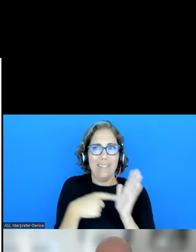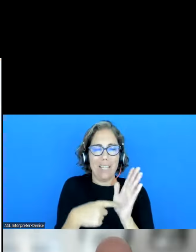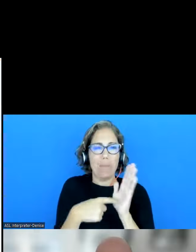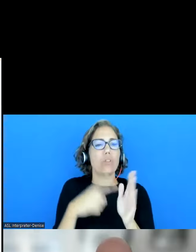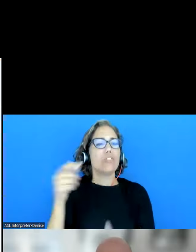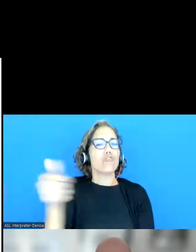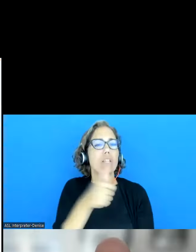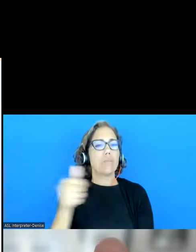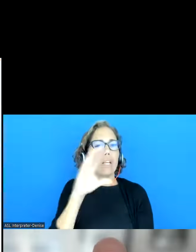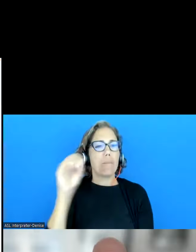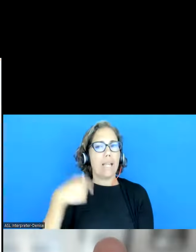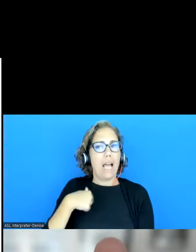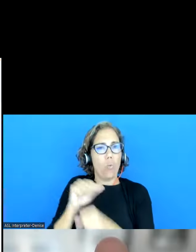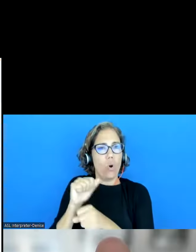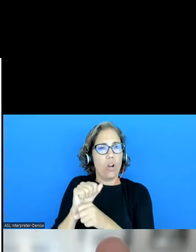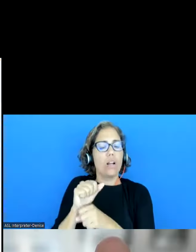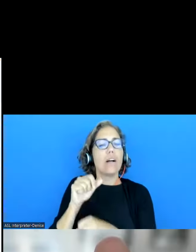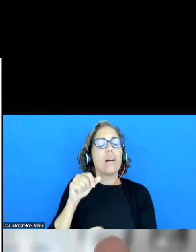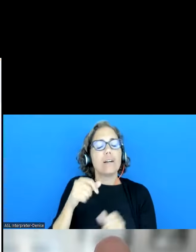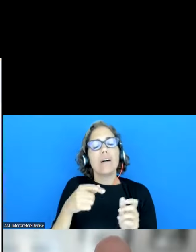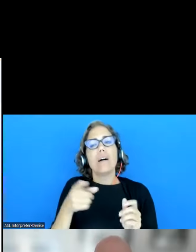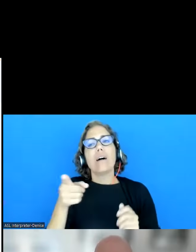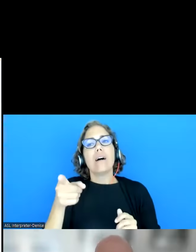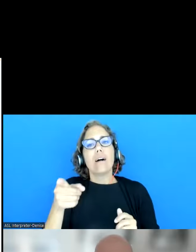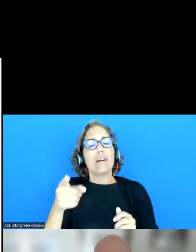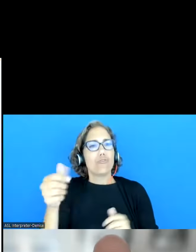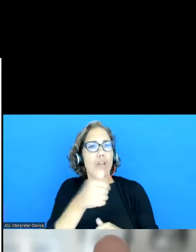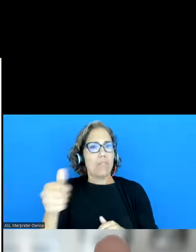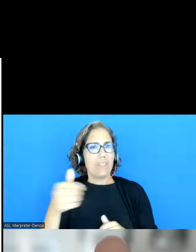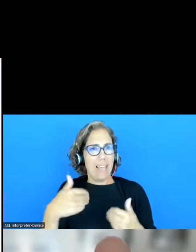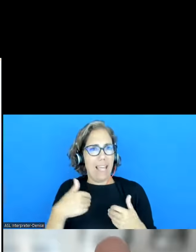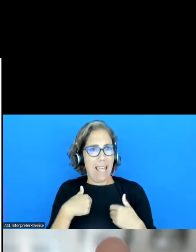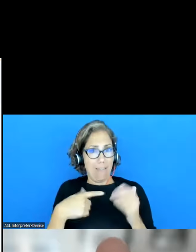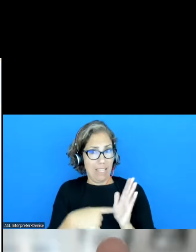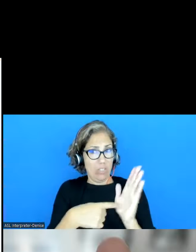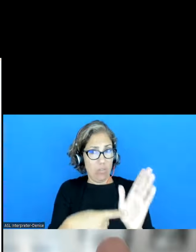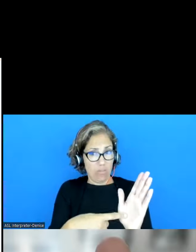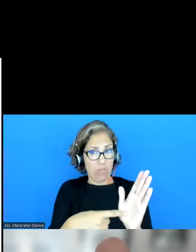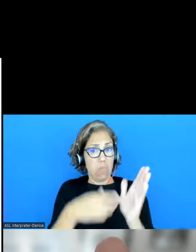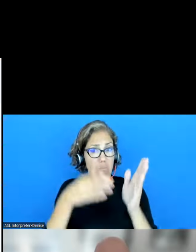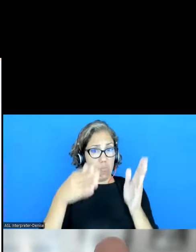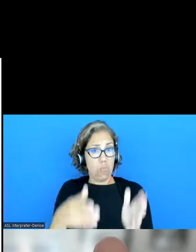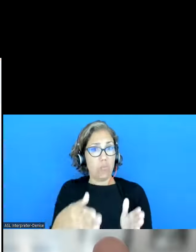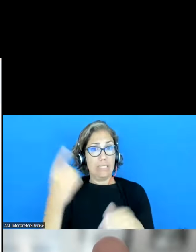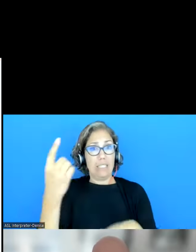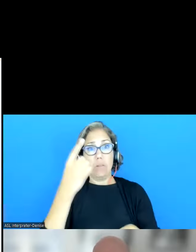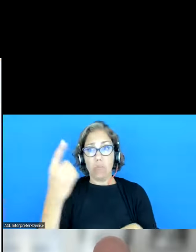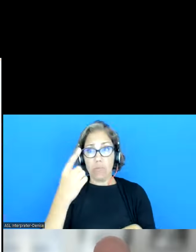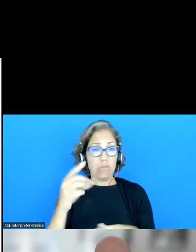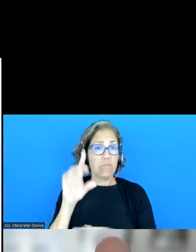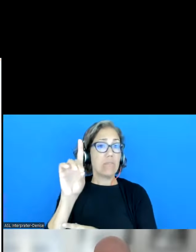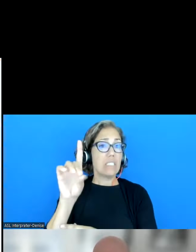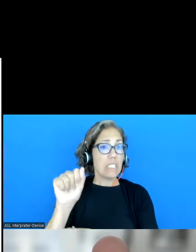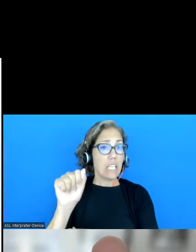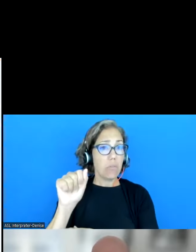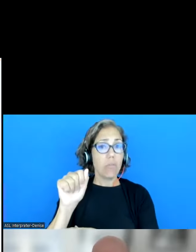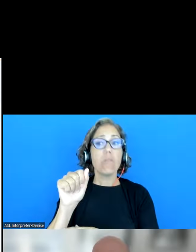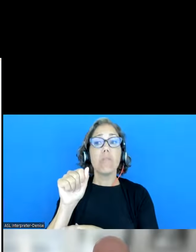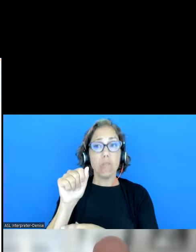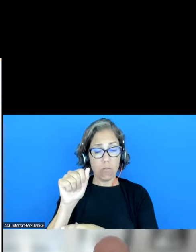transportation company that I work with is that they actually have the indicator that someone is going to be, if somebody is a disabled passenger who might